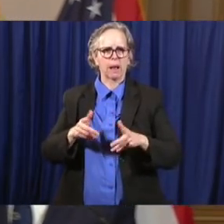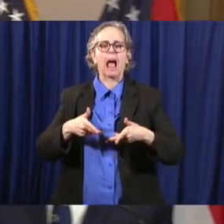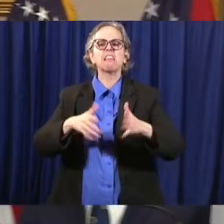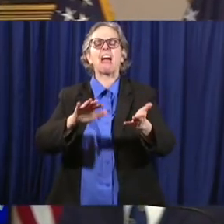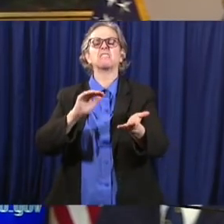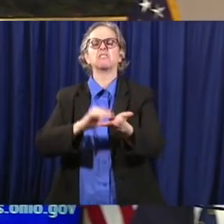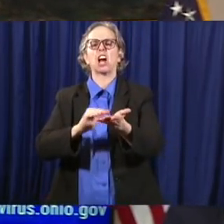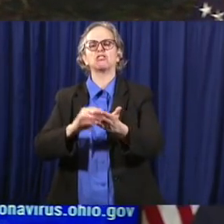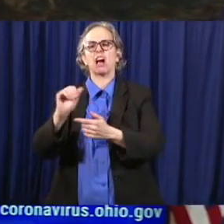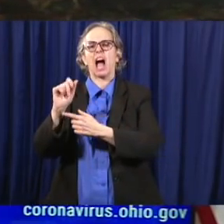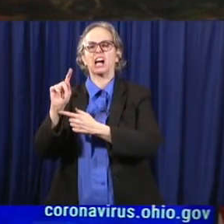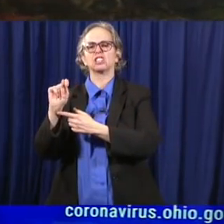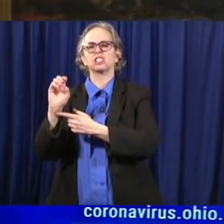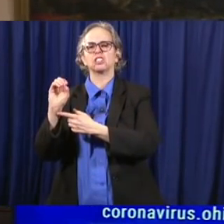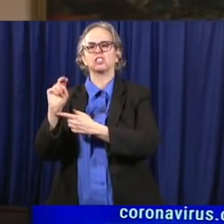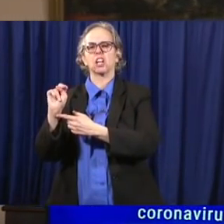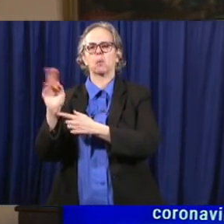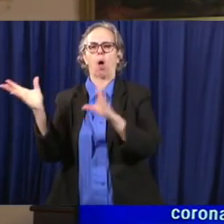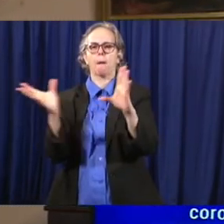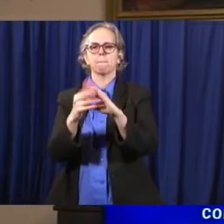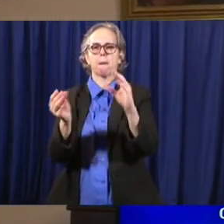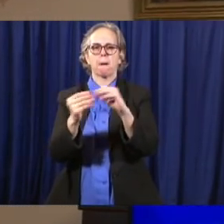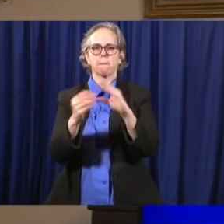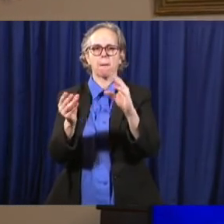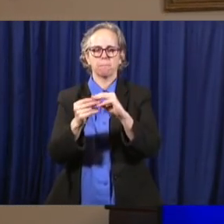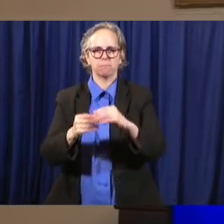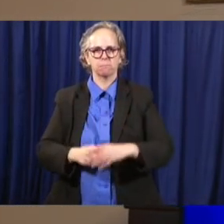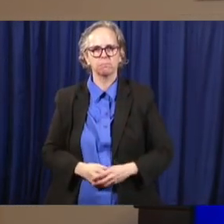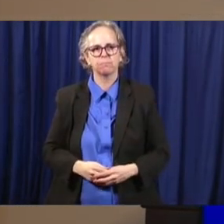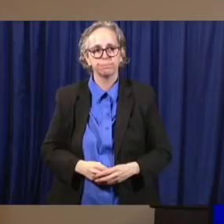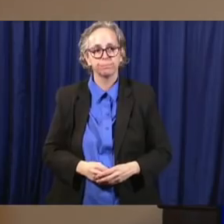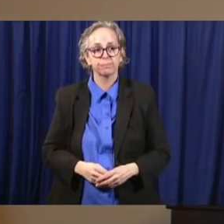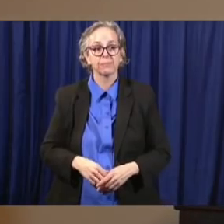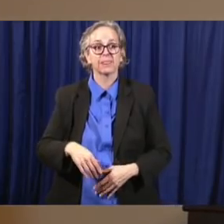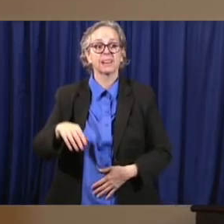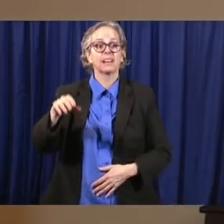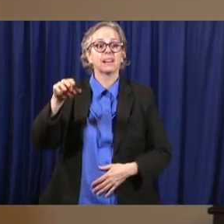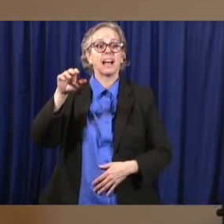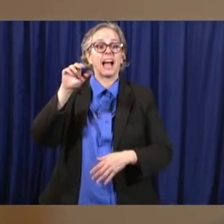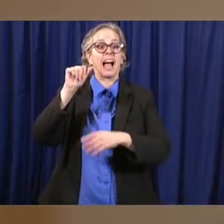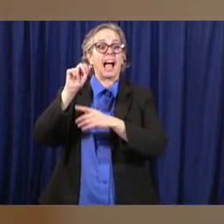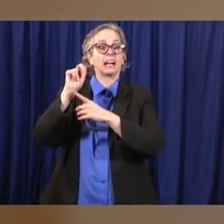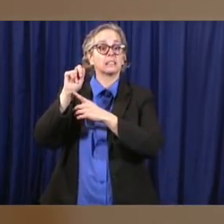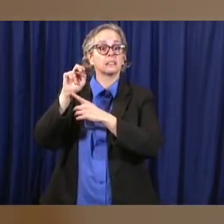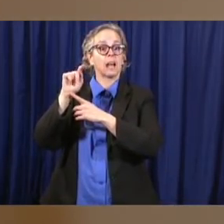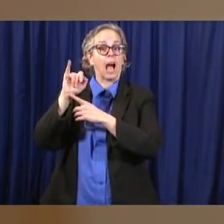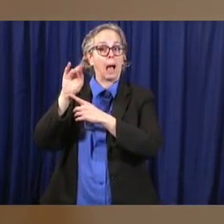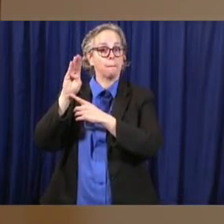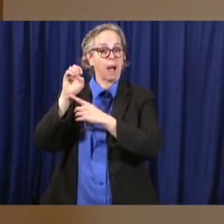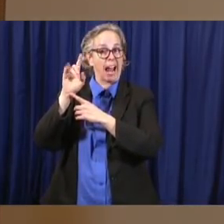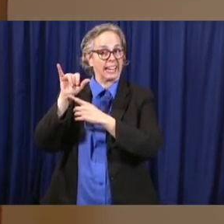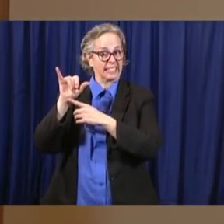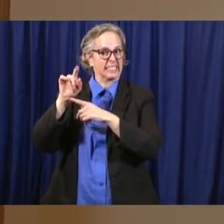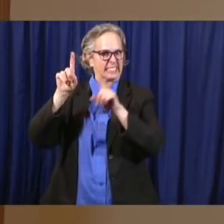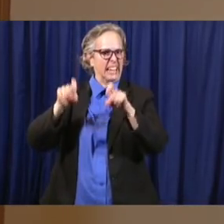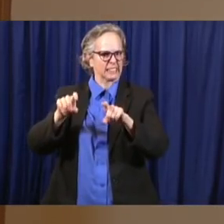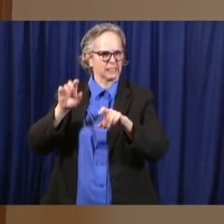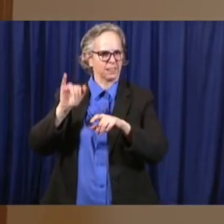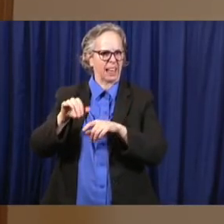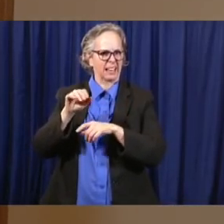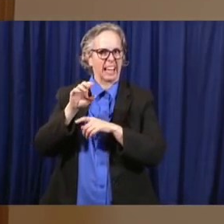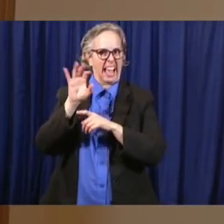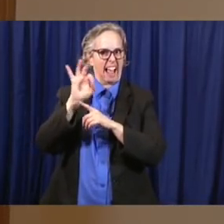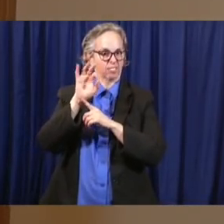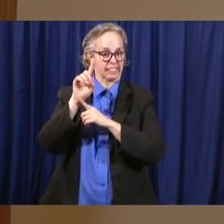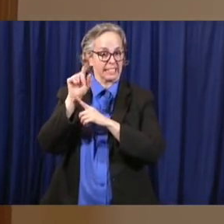Okay. So antibody testing, and the FDA recently approved that, and I'm actually going to let the Lieutenant Governor share some information about this as